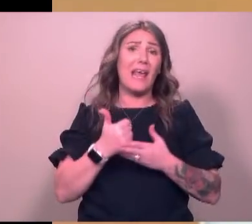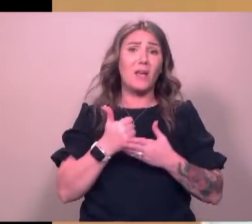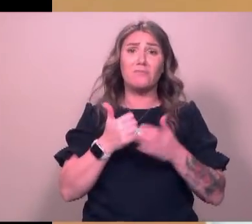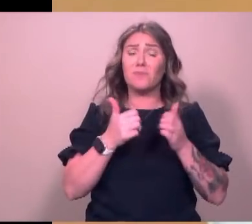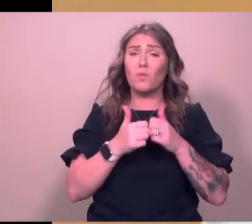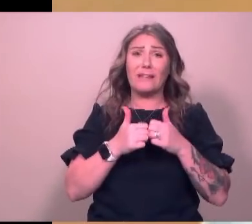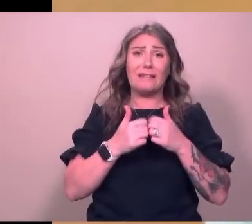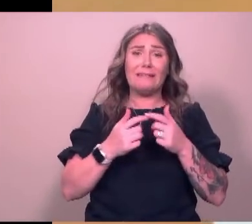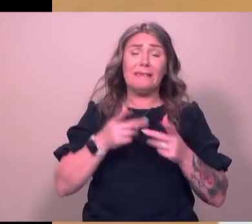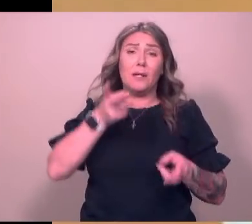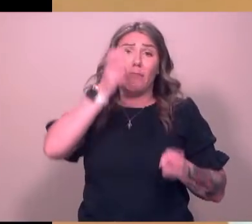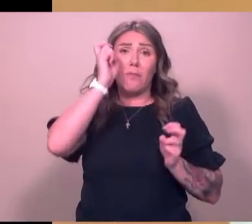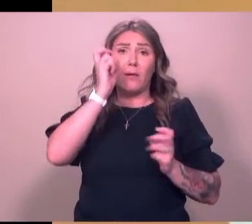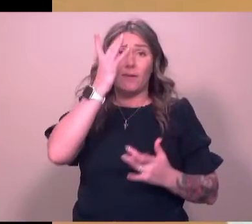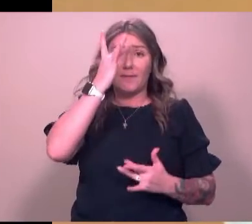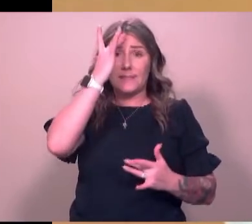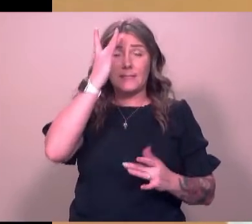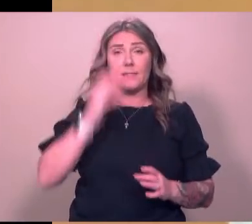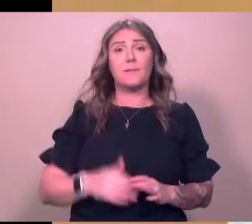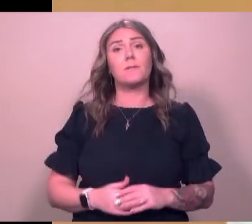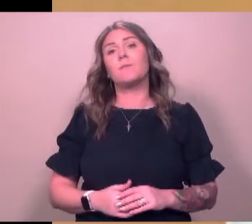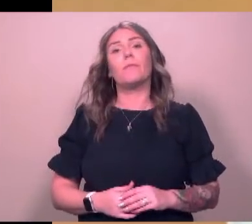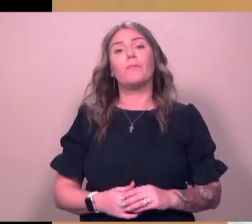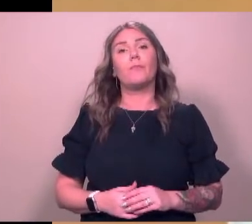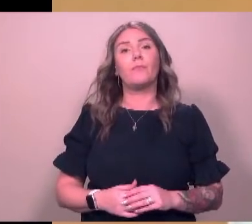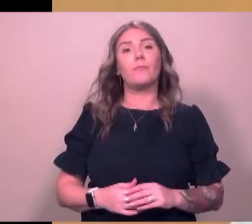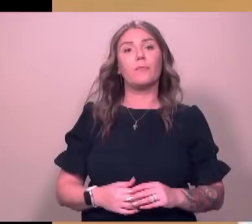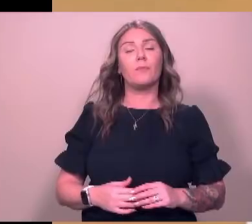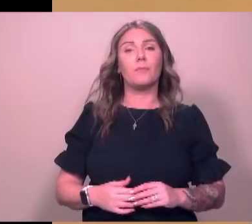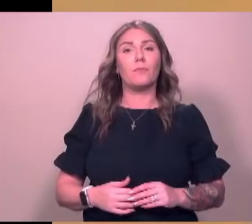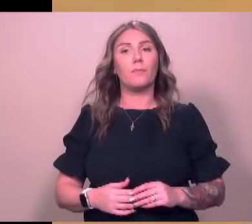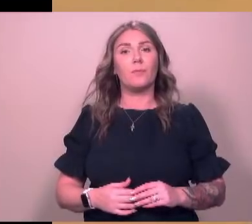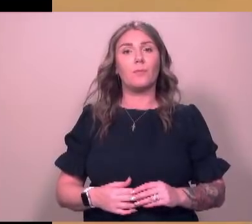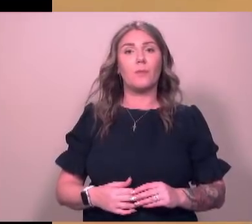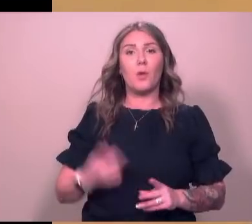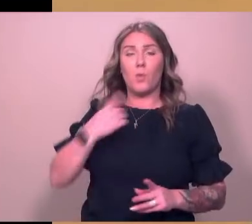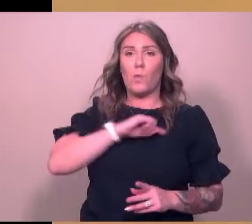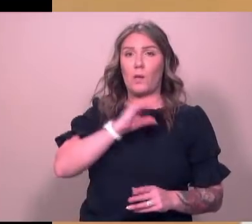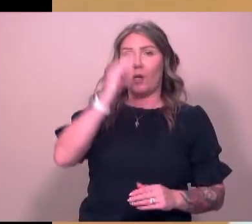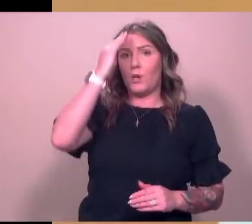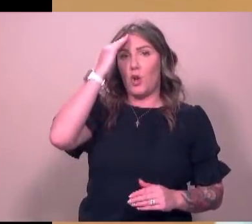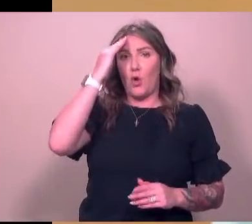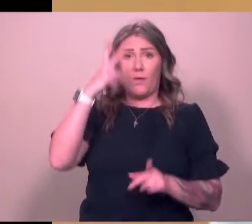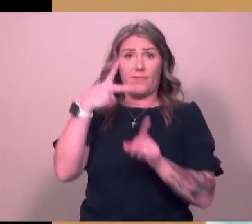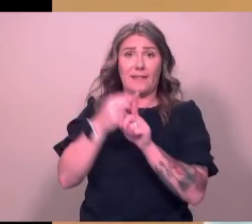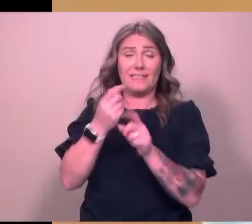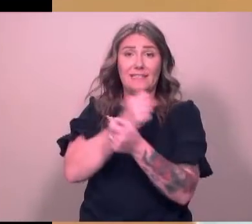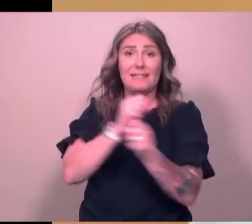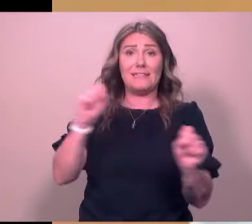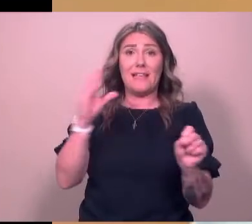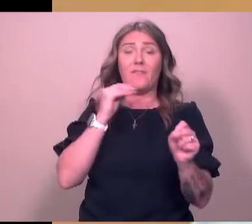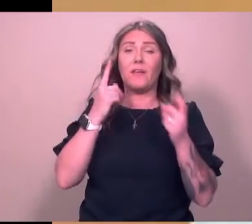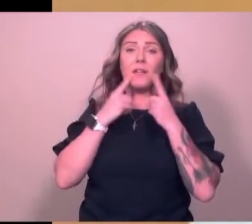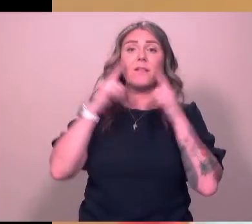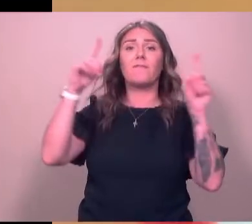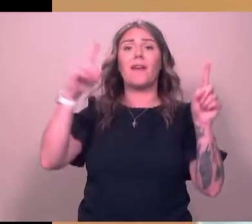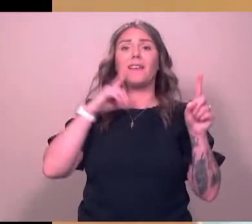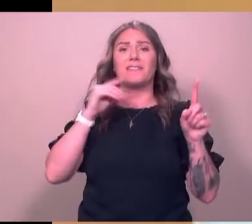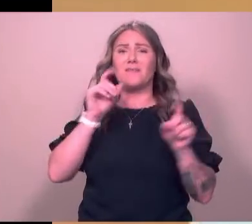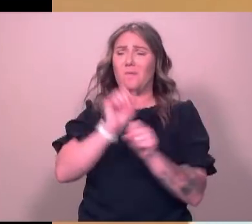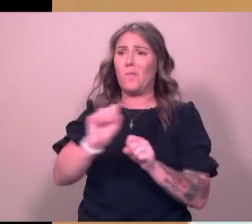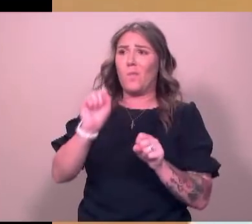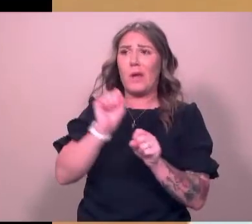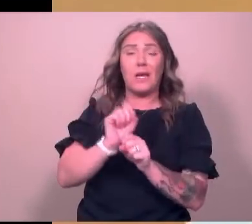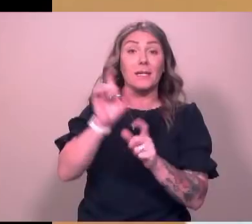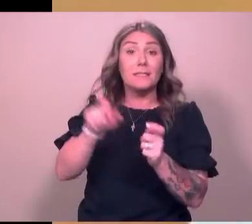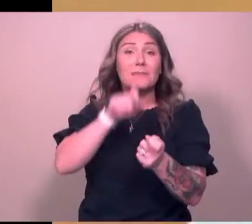of disease. We know that vaccines are safe and they're effective and they are working exactly